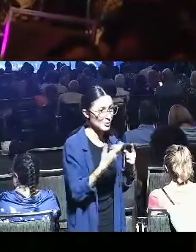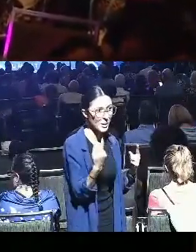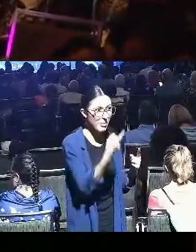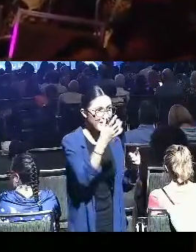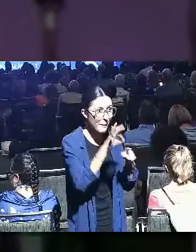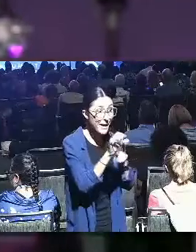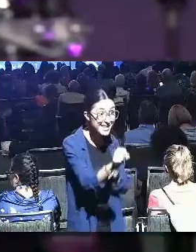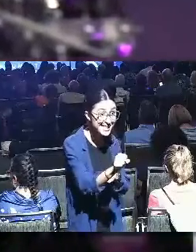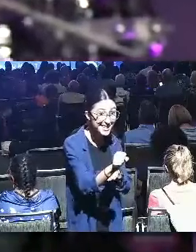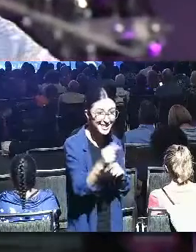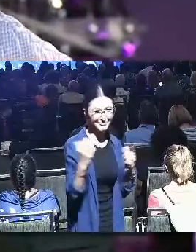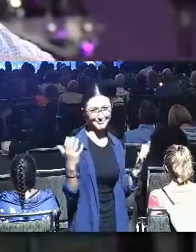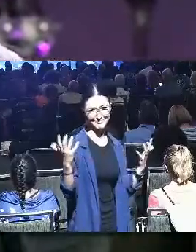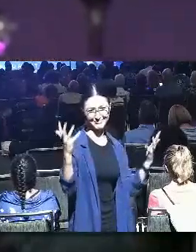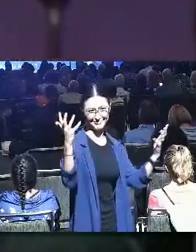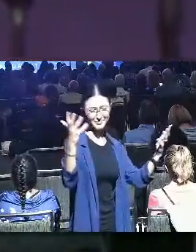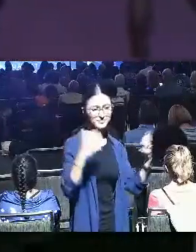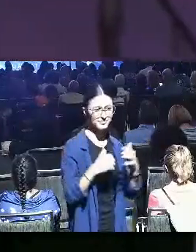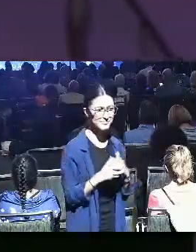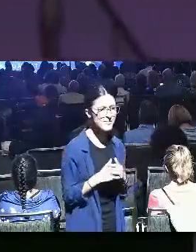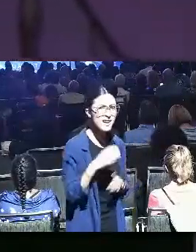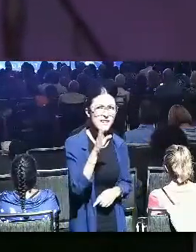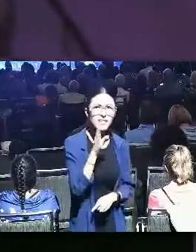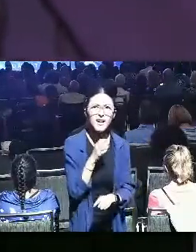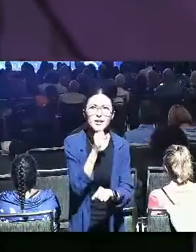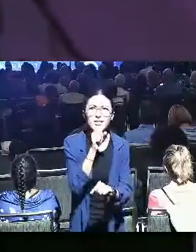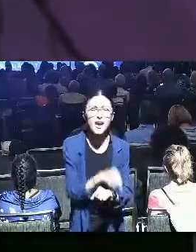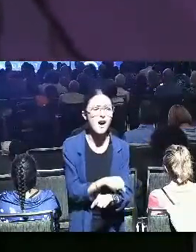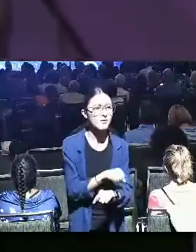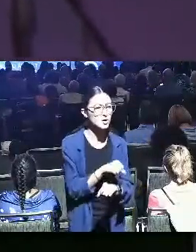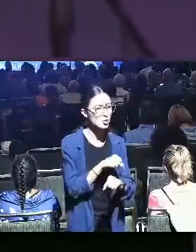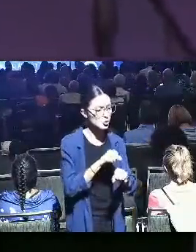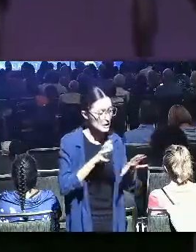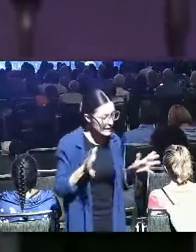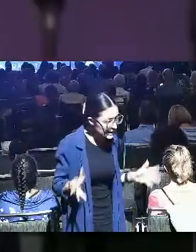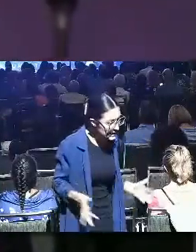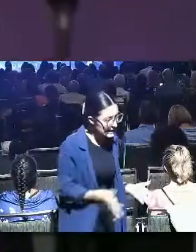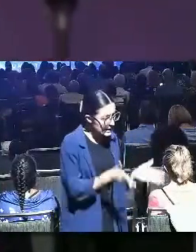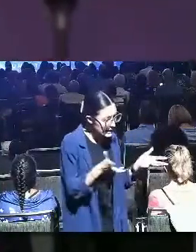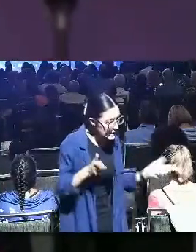God loves to harness emptiness and darkness and voids,